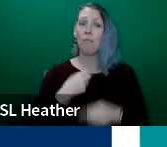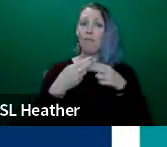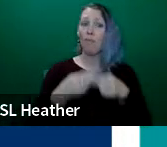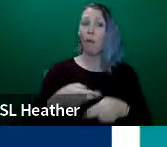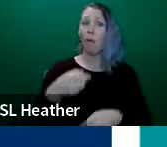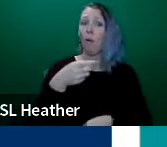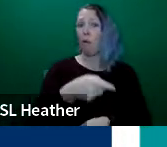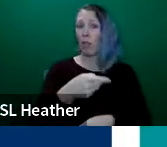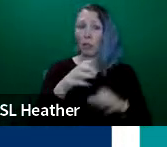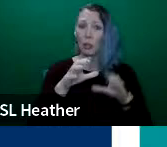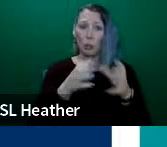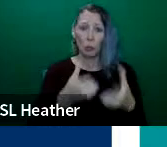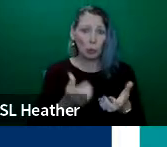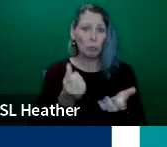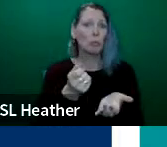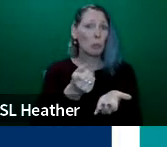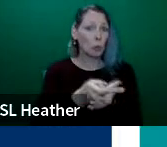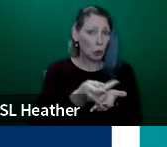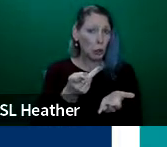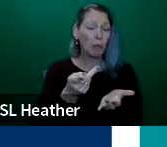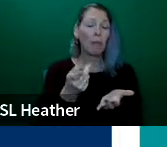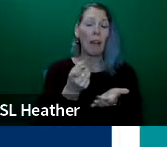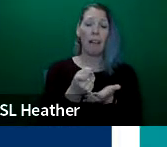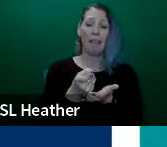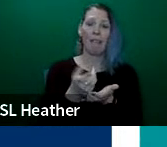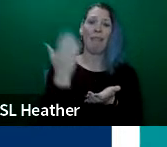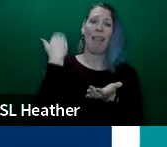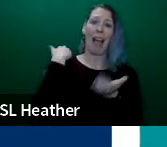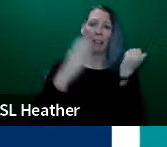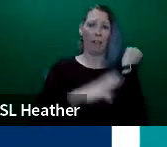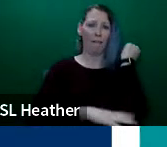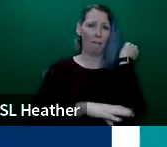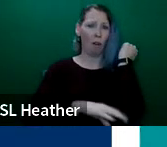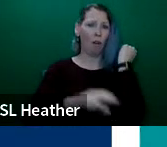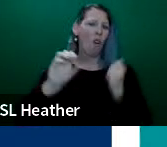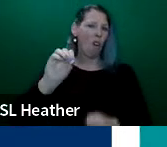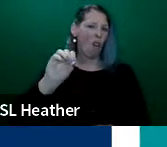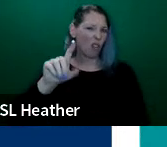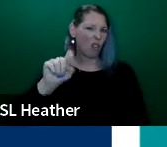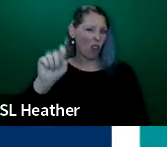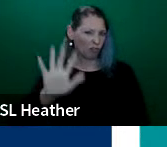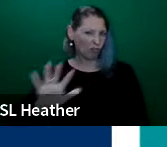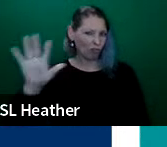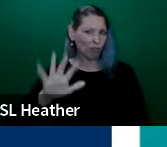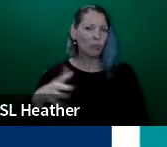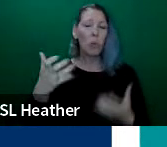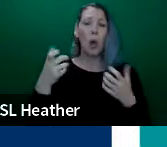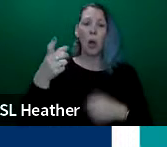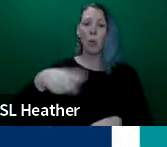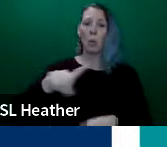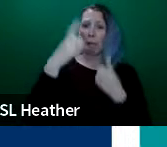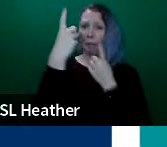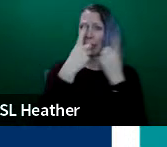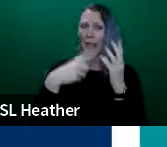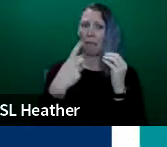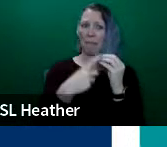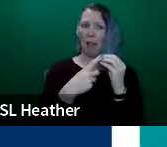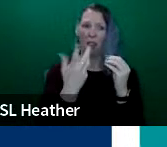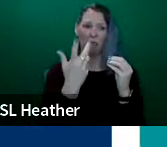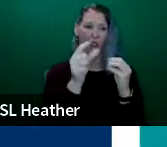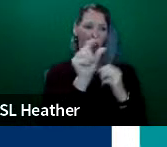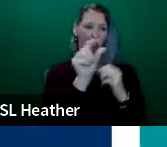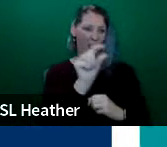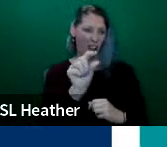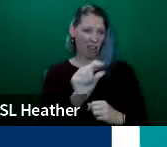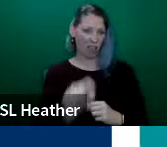of discussed these and approved these desired outcomes last fall in kind of the October timeframe. We encourage you to think about these highlighted desired outcomes as we